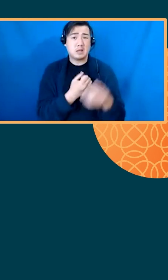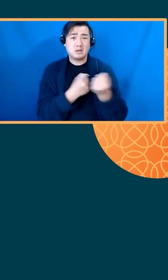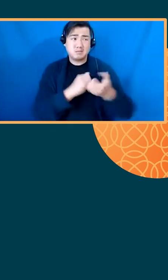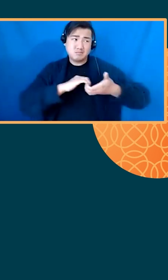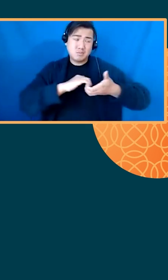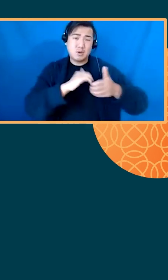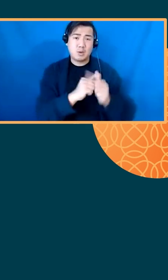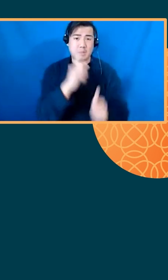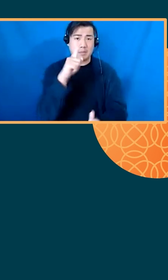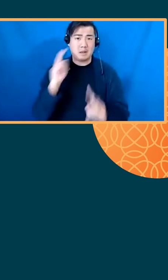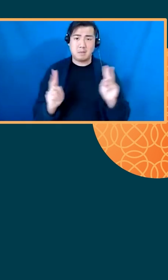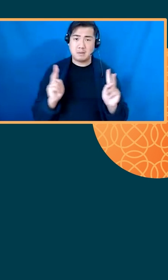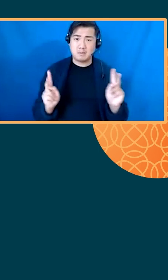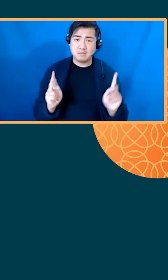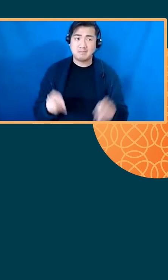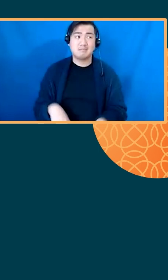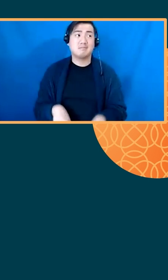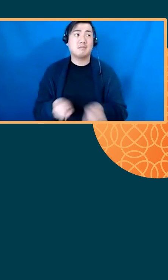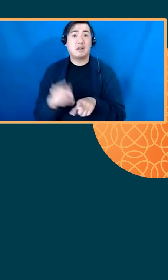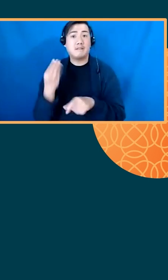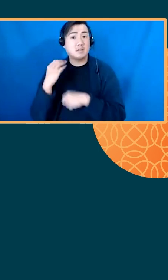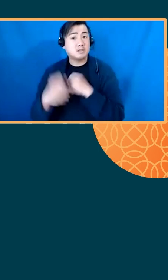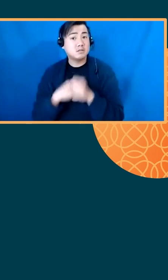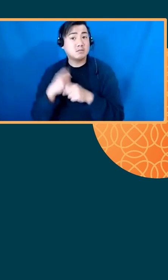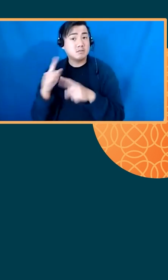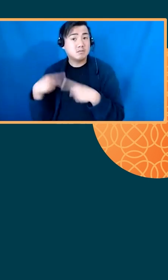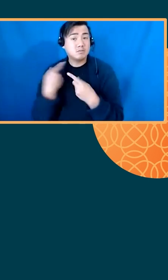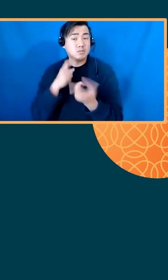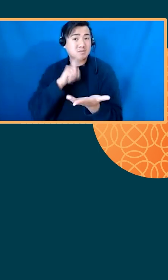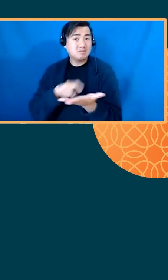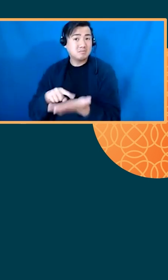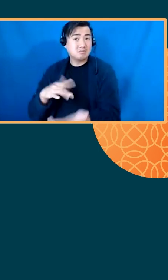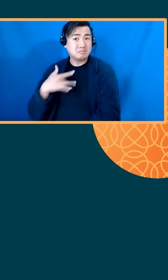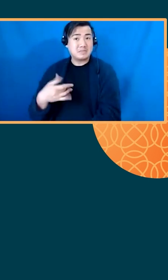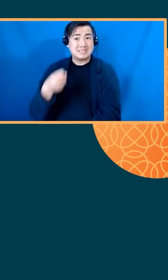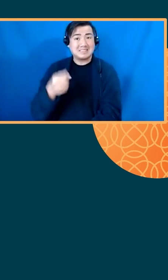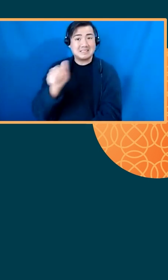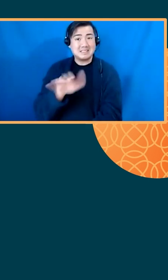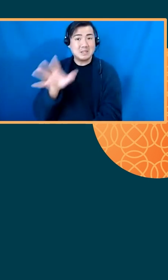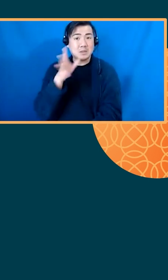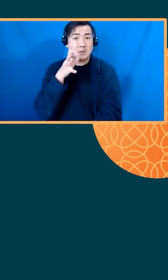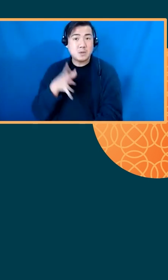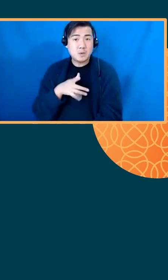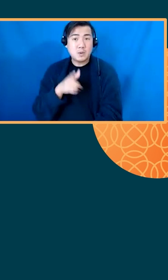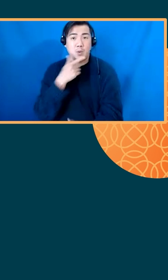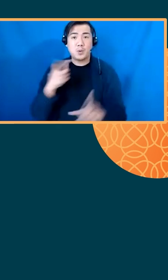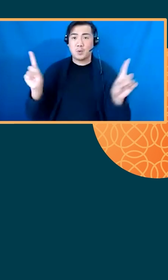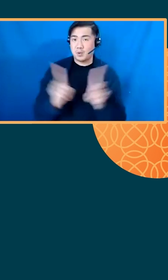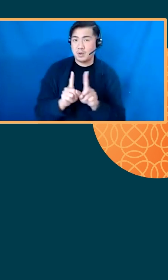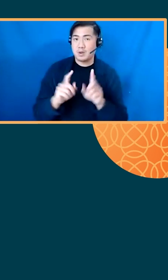specifically. And in the last couple of years, I've seen a trend of South Asian women pairing up with Black